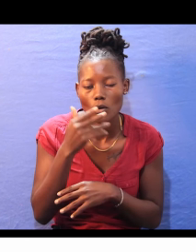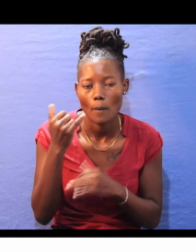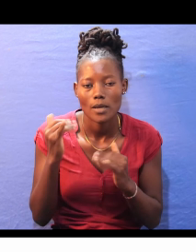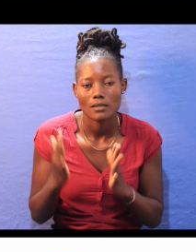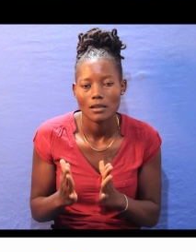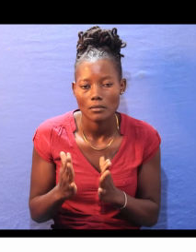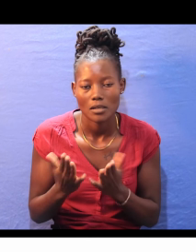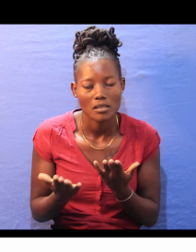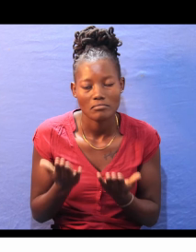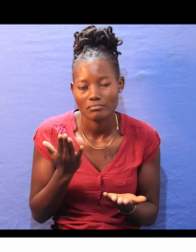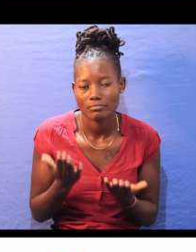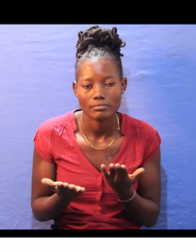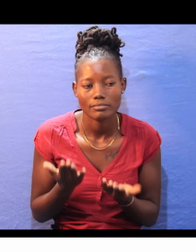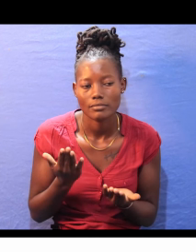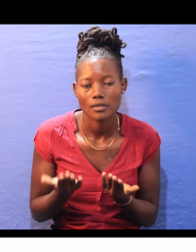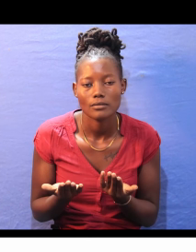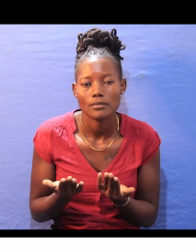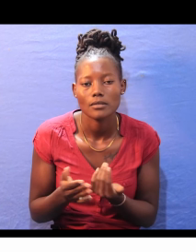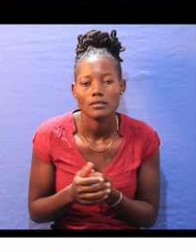player? Probably.